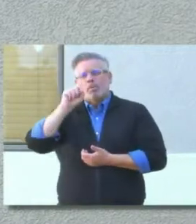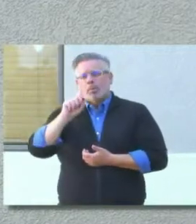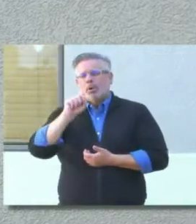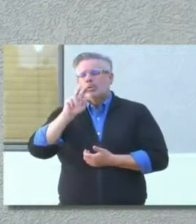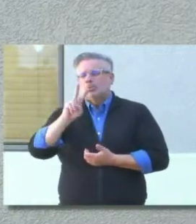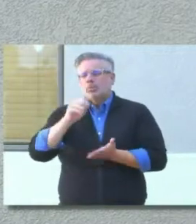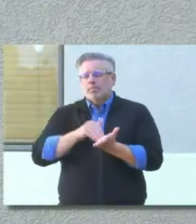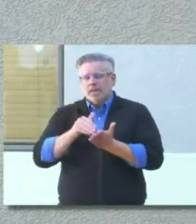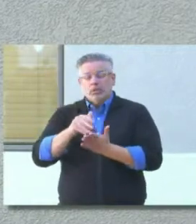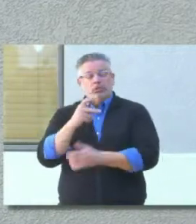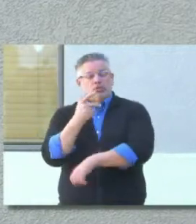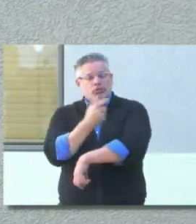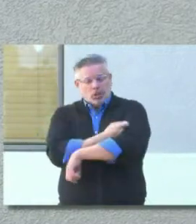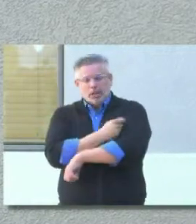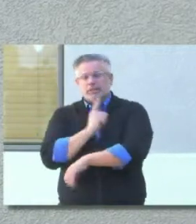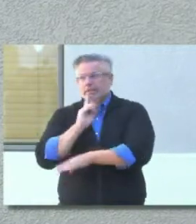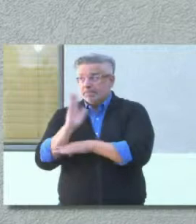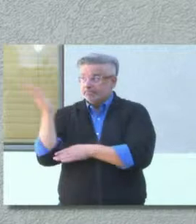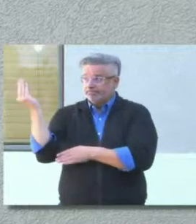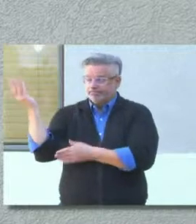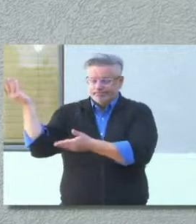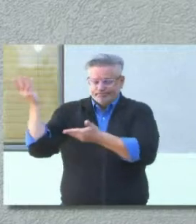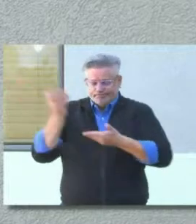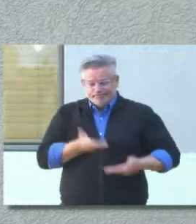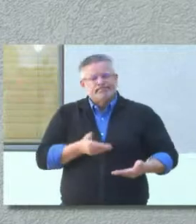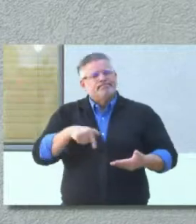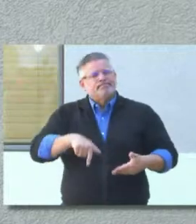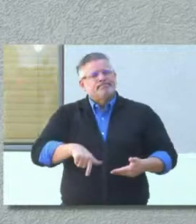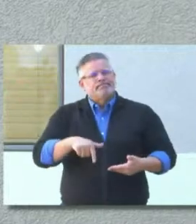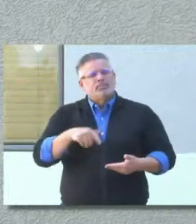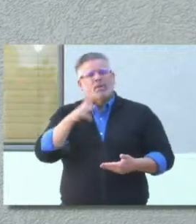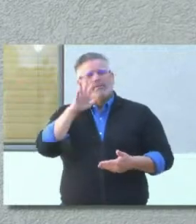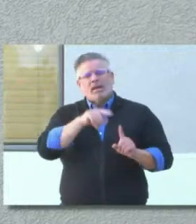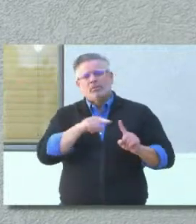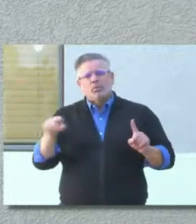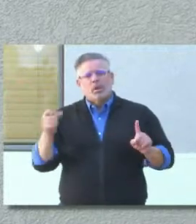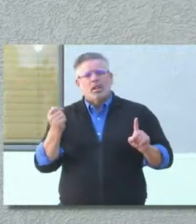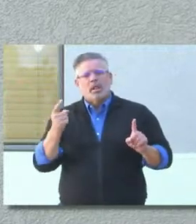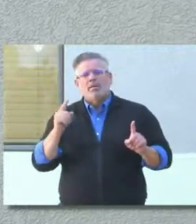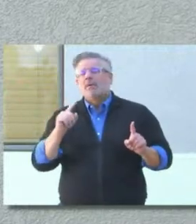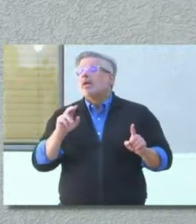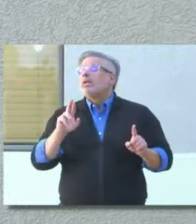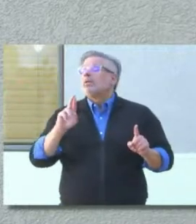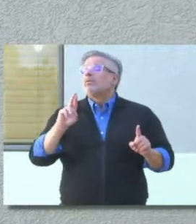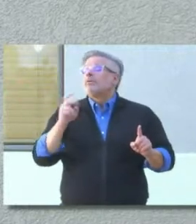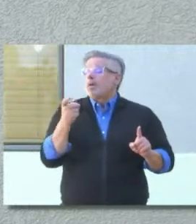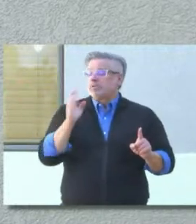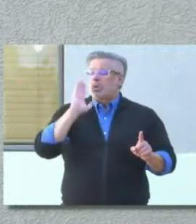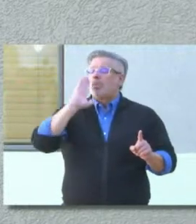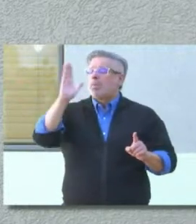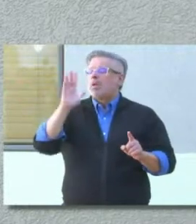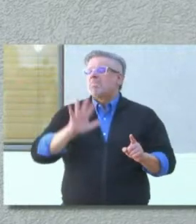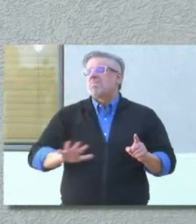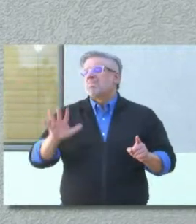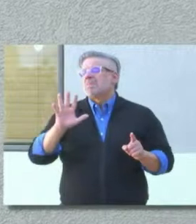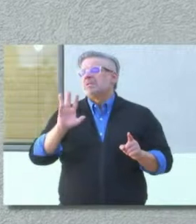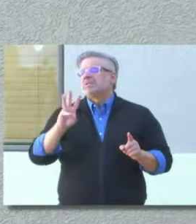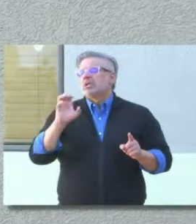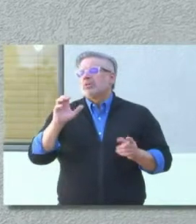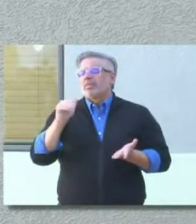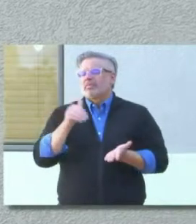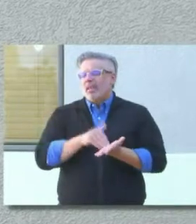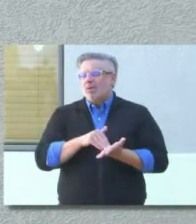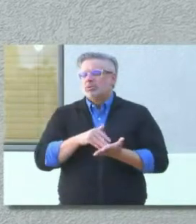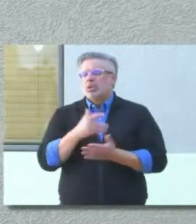million doses they're committing to for that cause, 5 to 11. Pharmacies will receive roughly 600,000 additional doses.